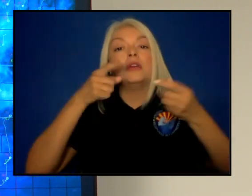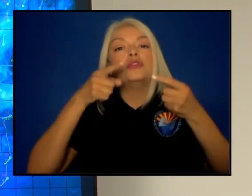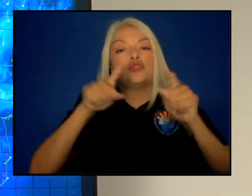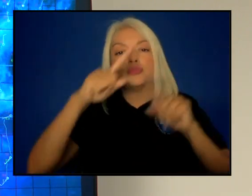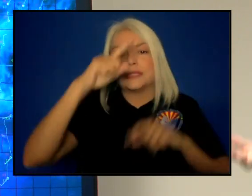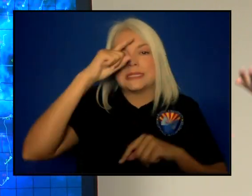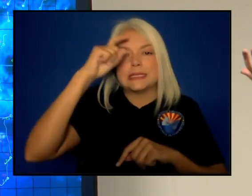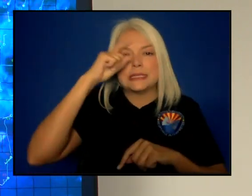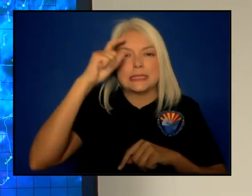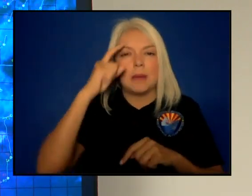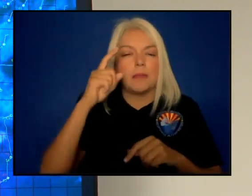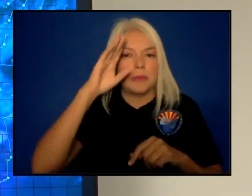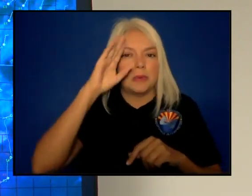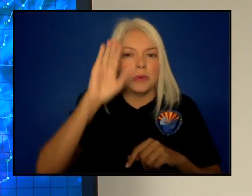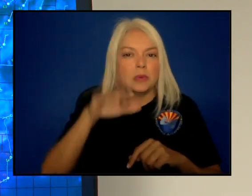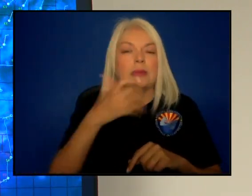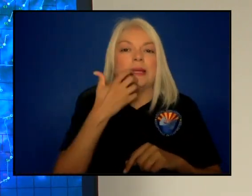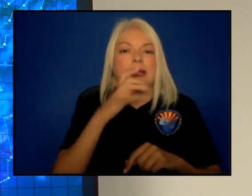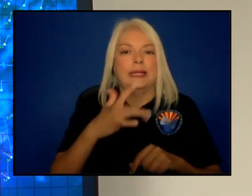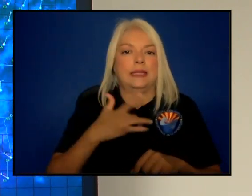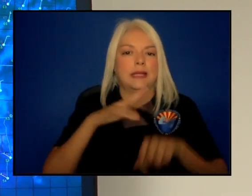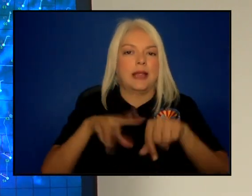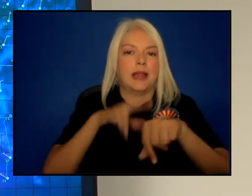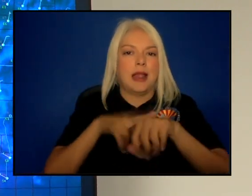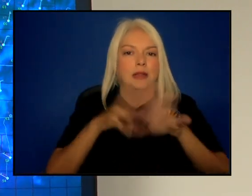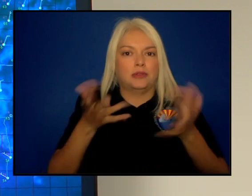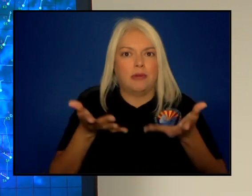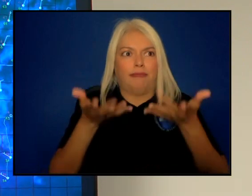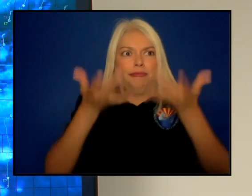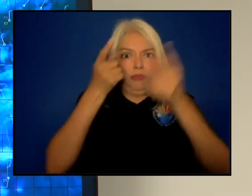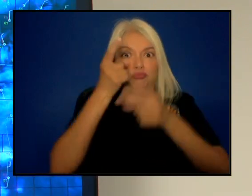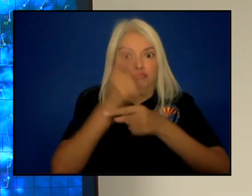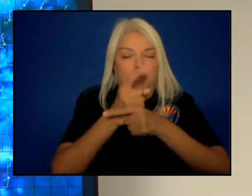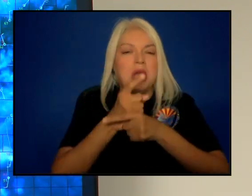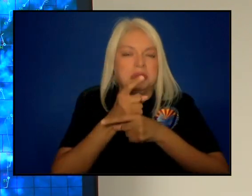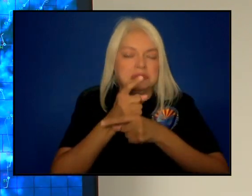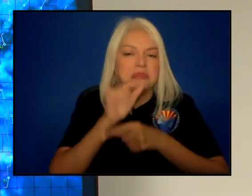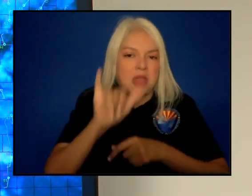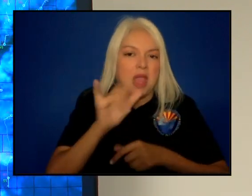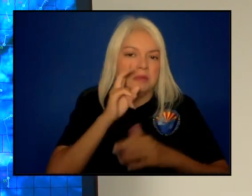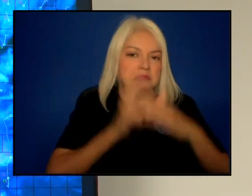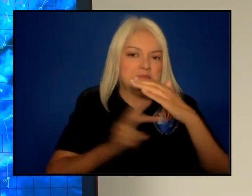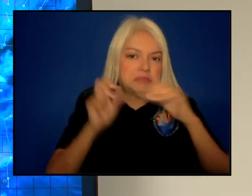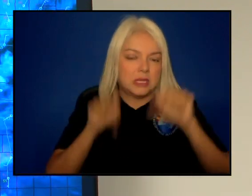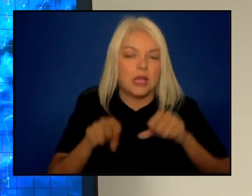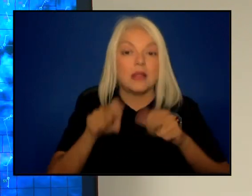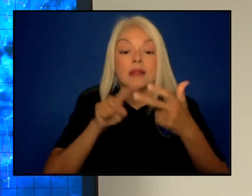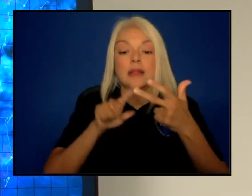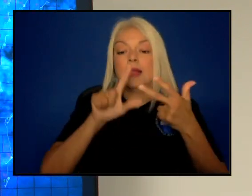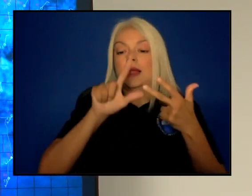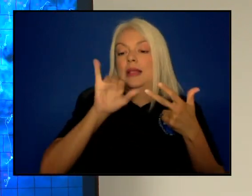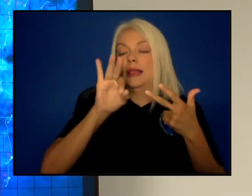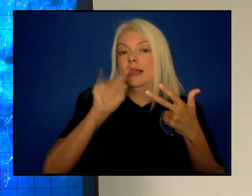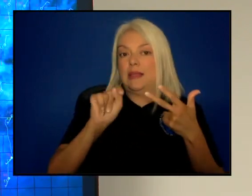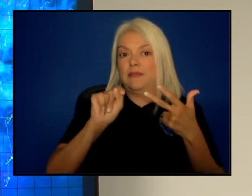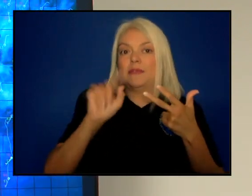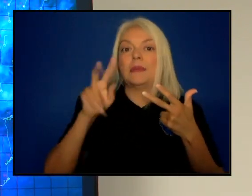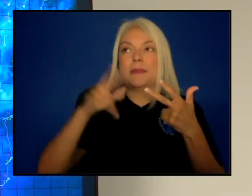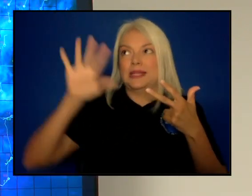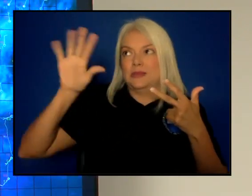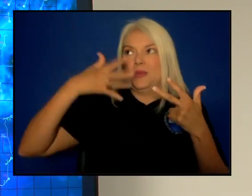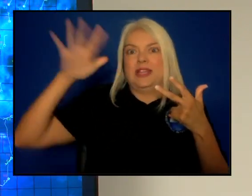because thermals naturally rise up. Now, and then the last thing we need is lift. Frontal